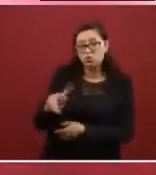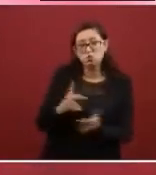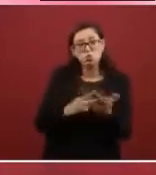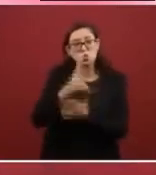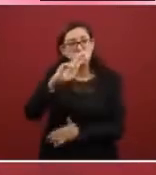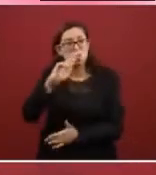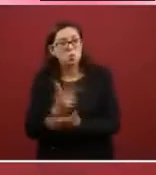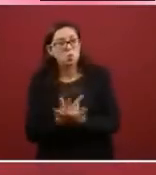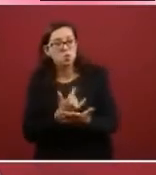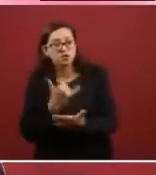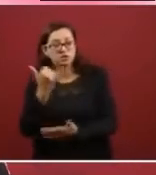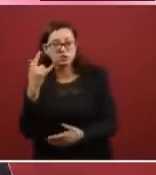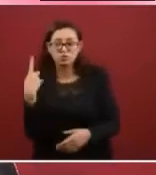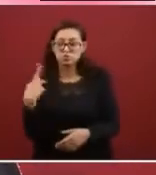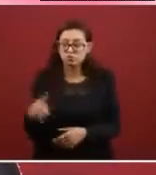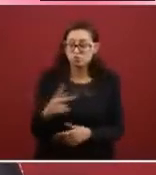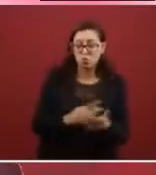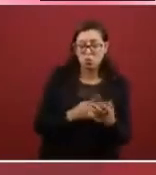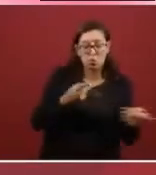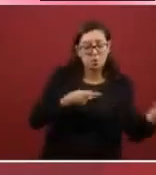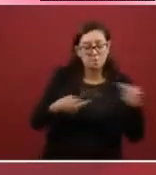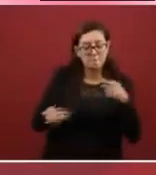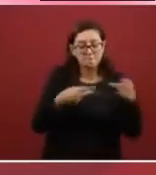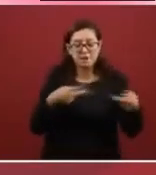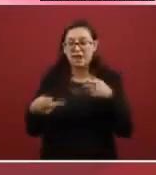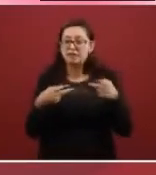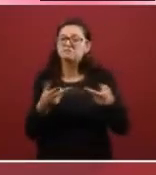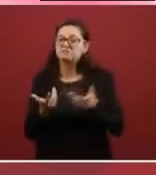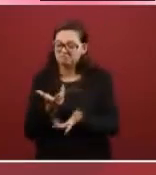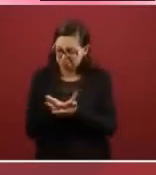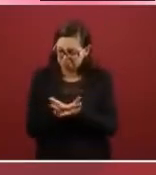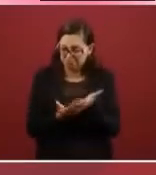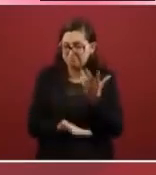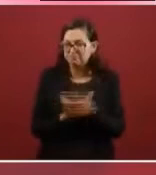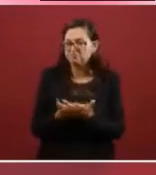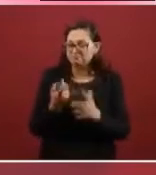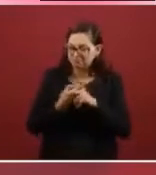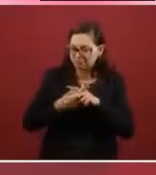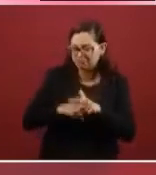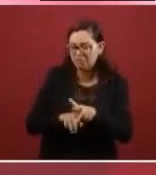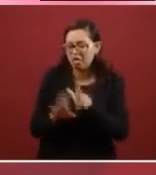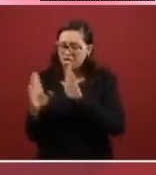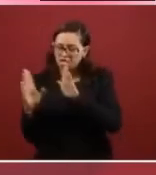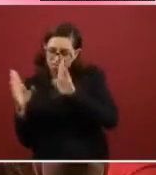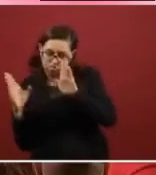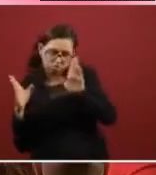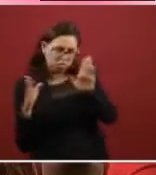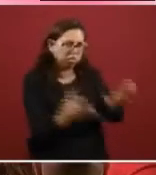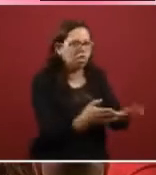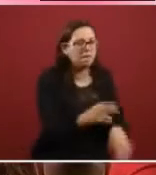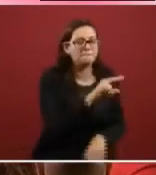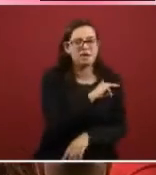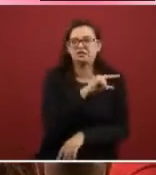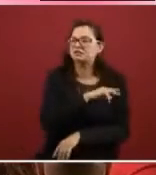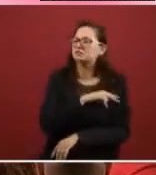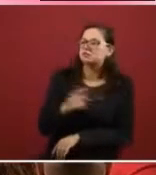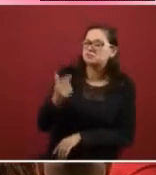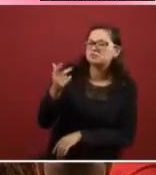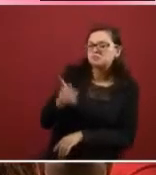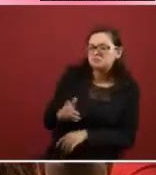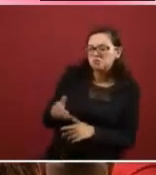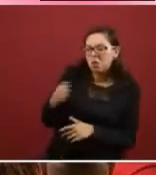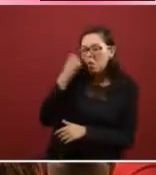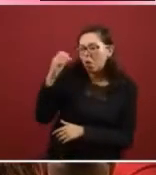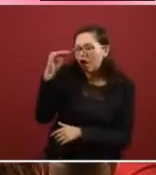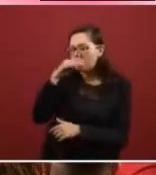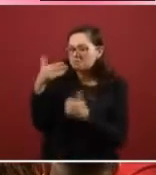plan. Y lo llevaron a la práctica. And they took it into practice. Their states donde